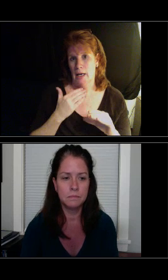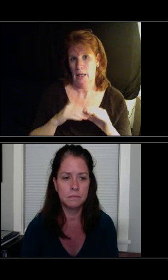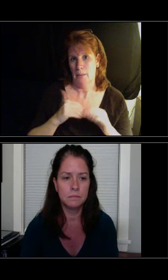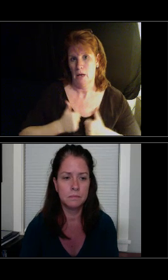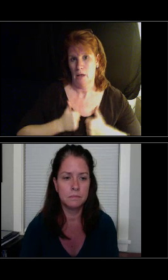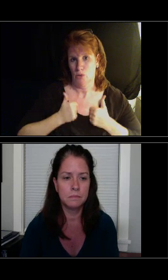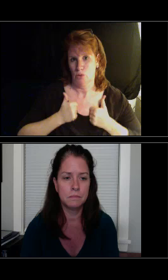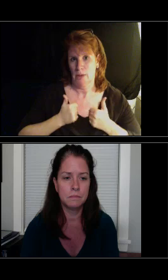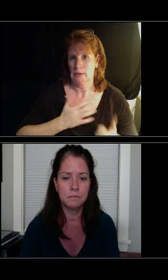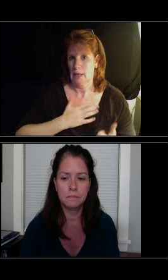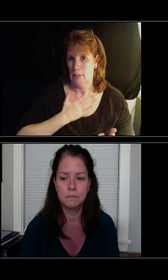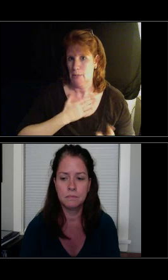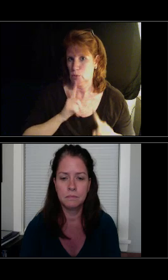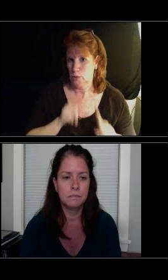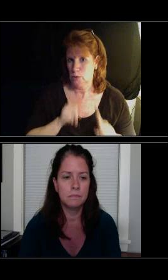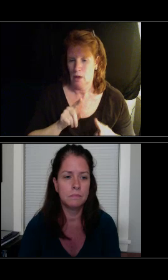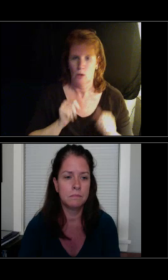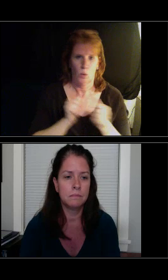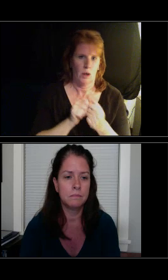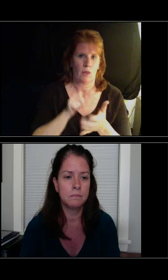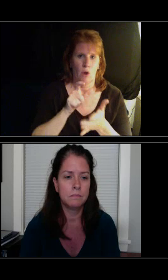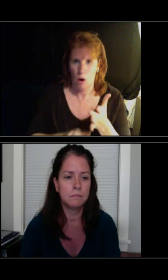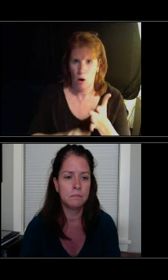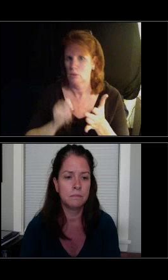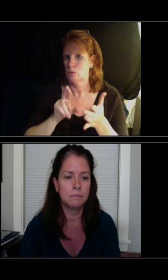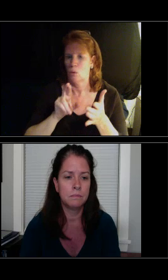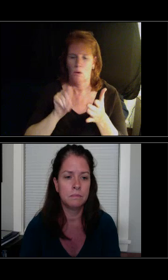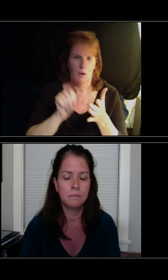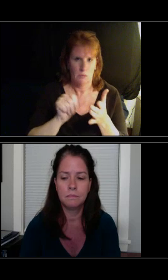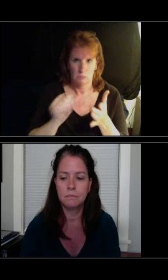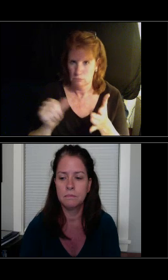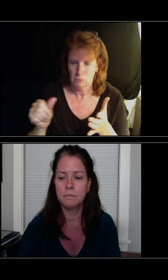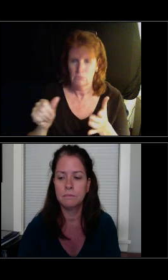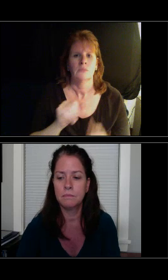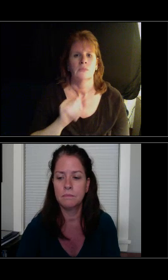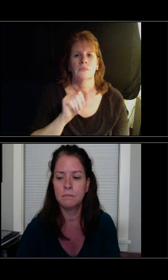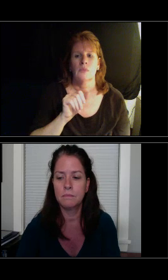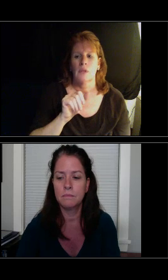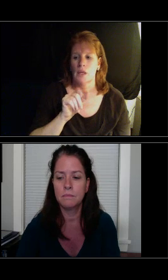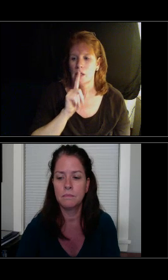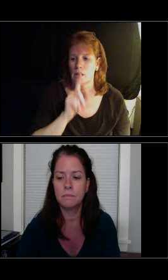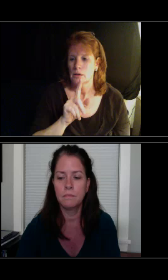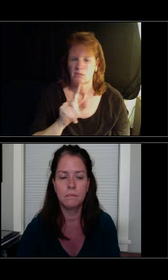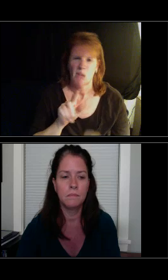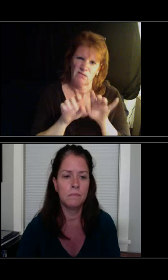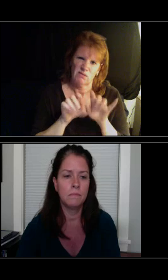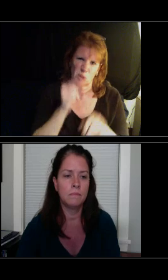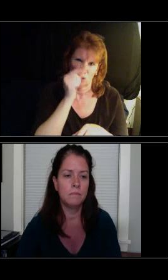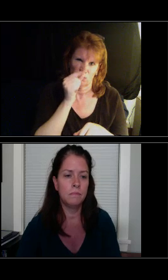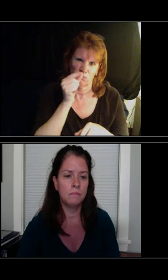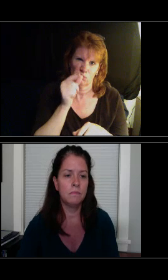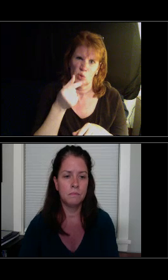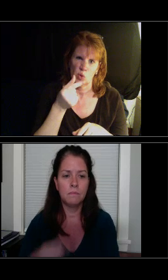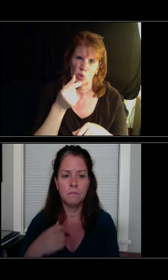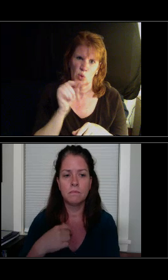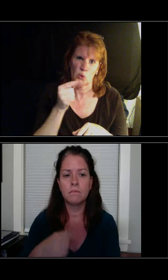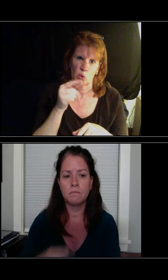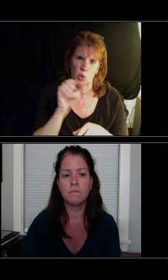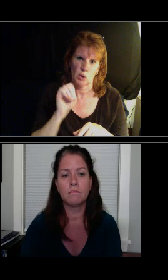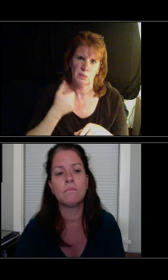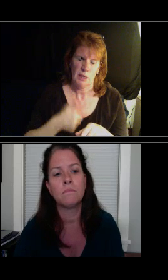in ASL. And then if you'd like to contact me, I'm happy to respond if you contact me through email, if you want to discuss anything about articles